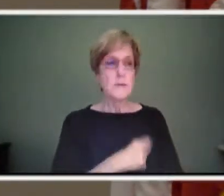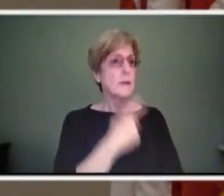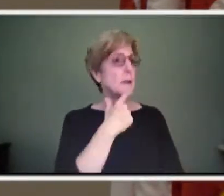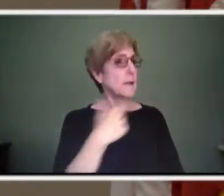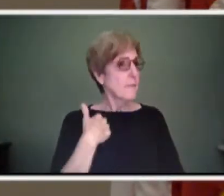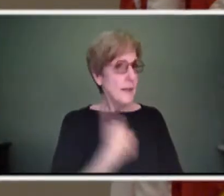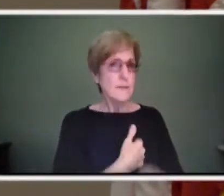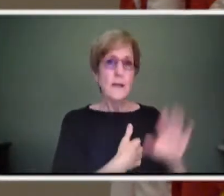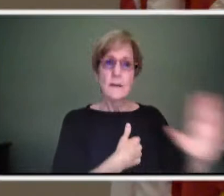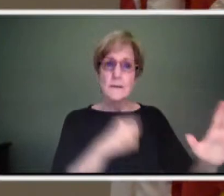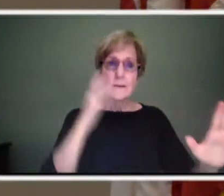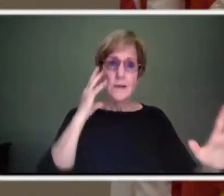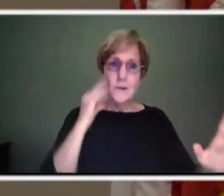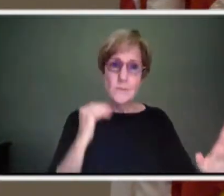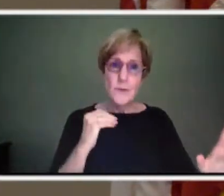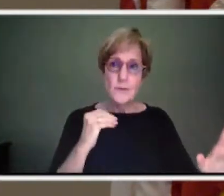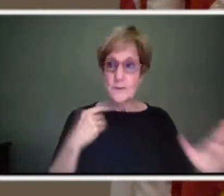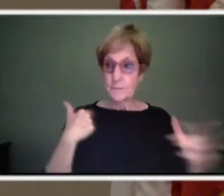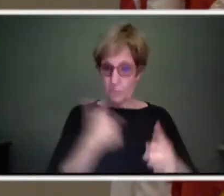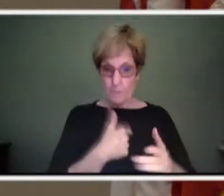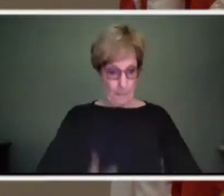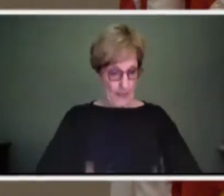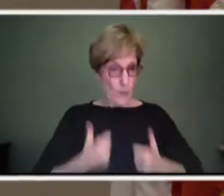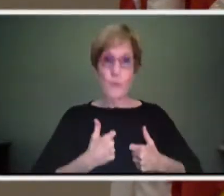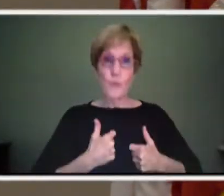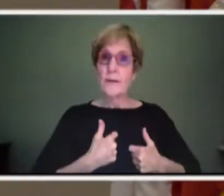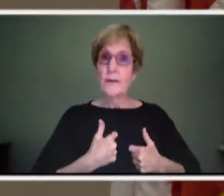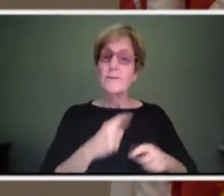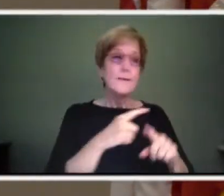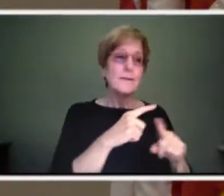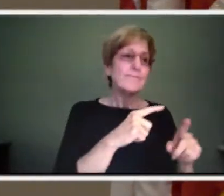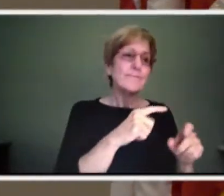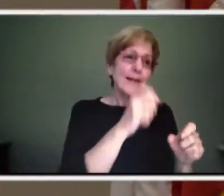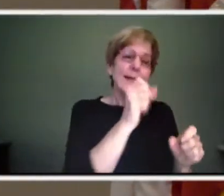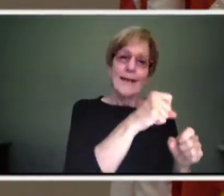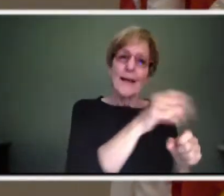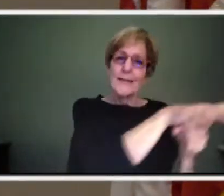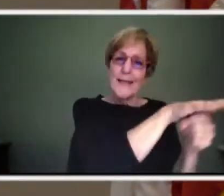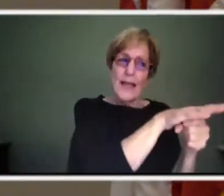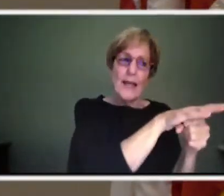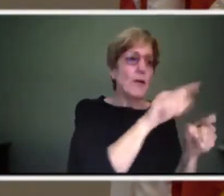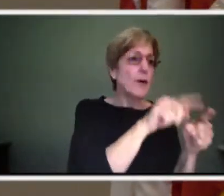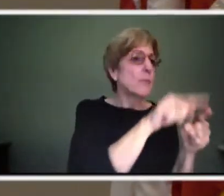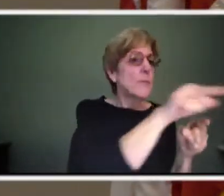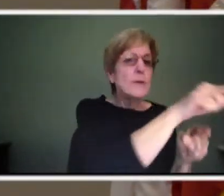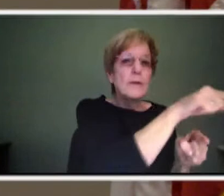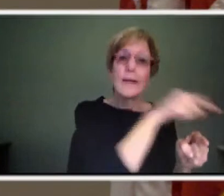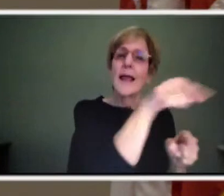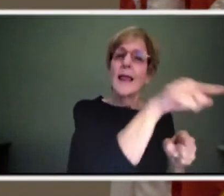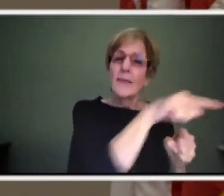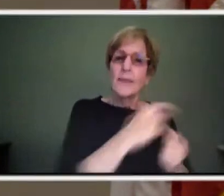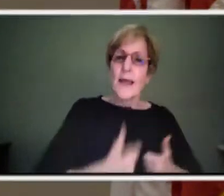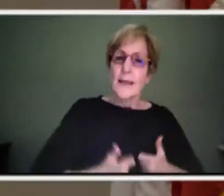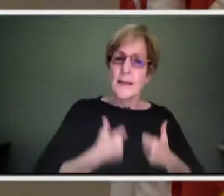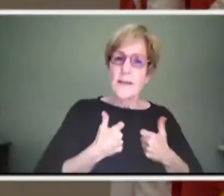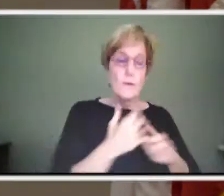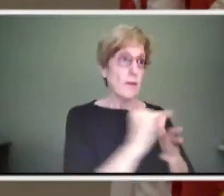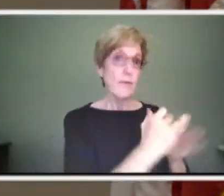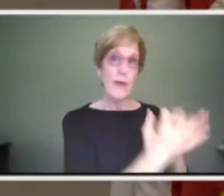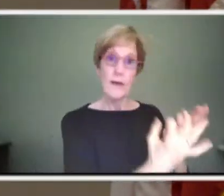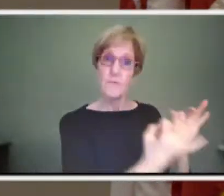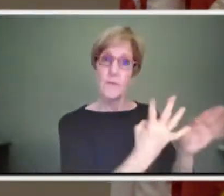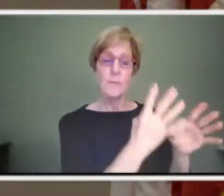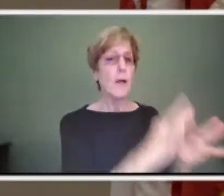experiencing. And although we live in the district, we can't live where they live. So that feedback is fundamental to our decision making. And